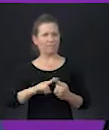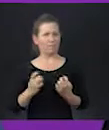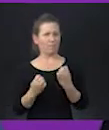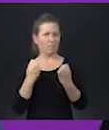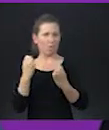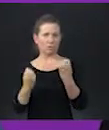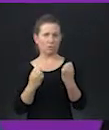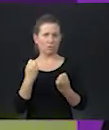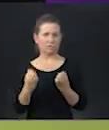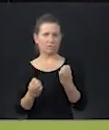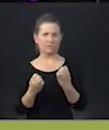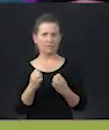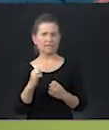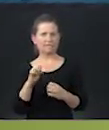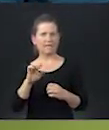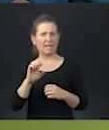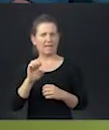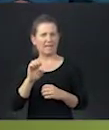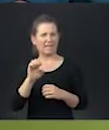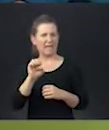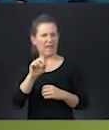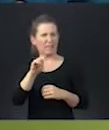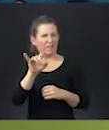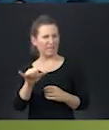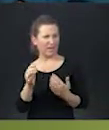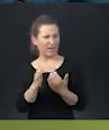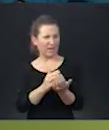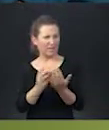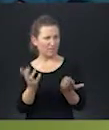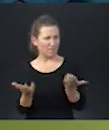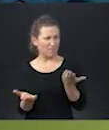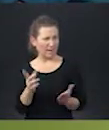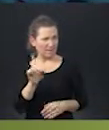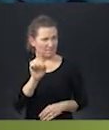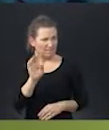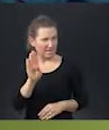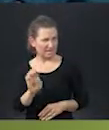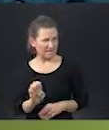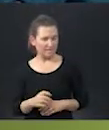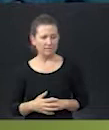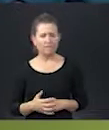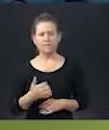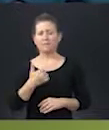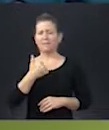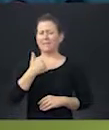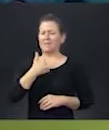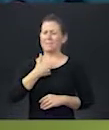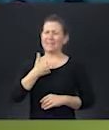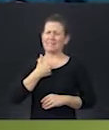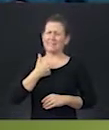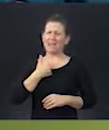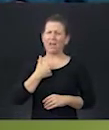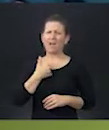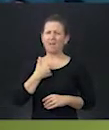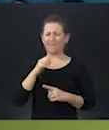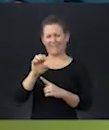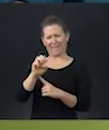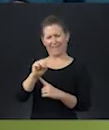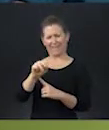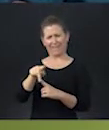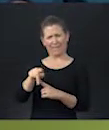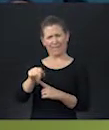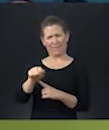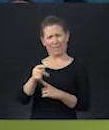empathy, sympathy, whatever they may be. And as for me, I would say that I have no clue what empathy means,